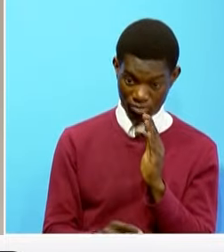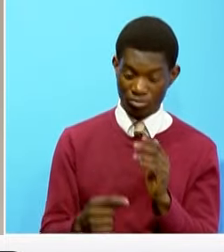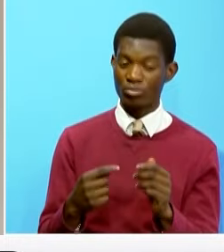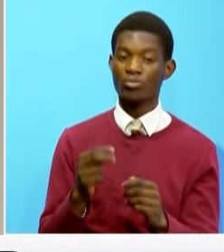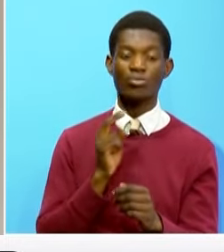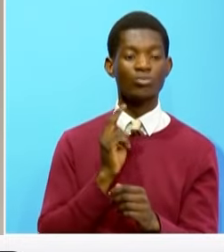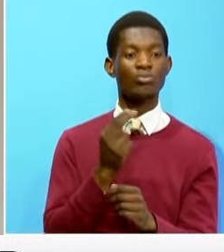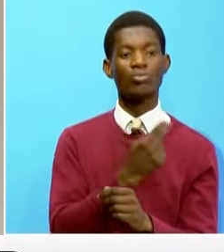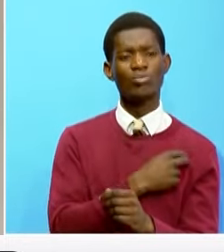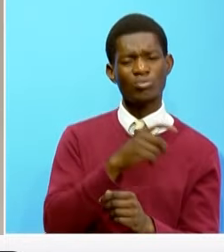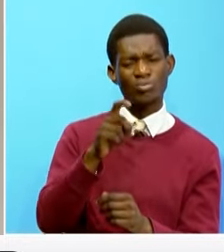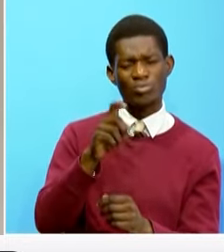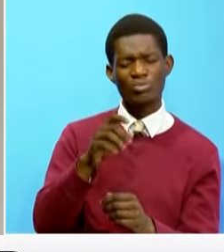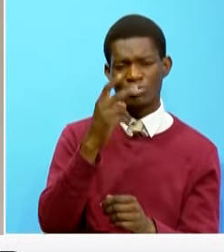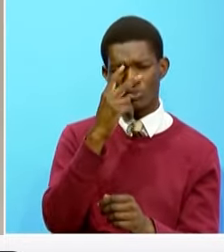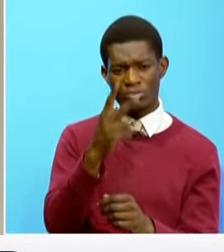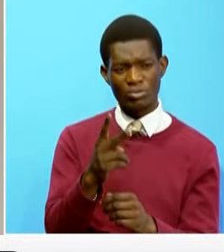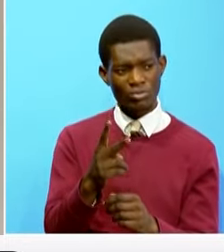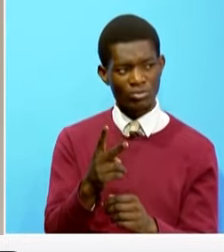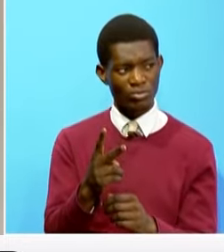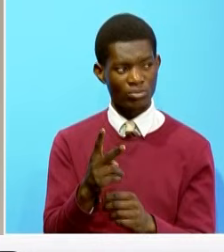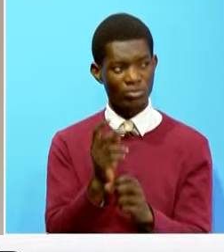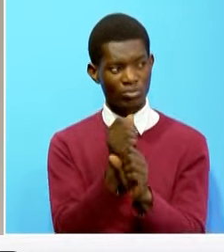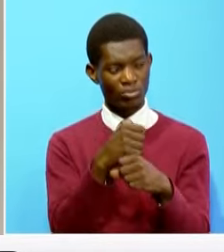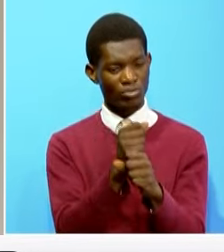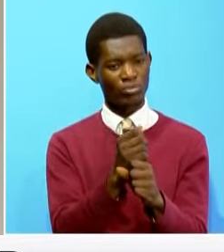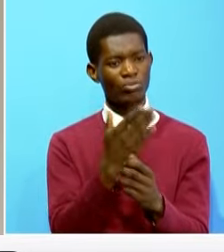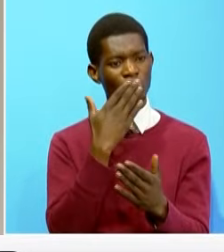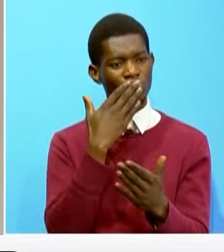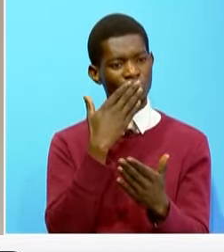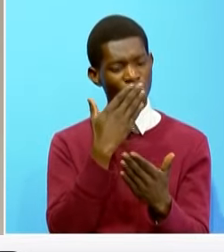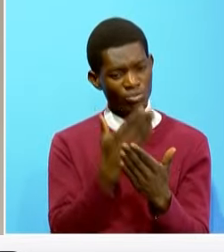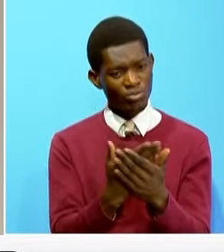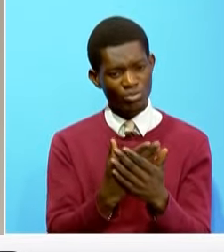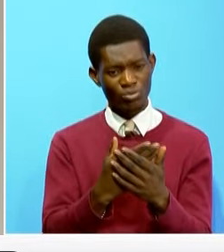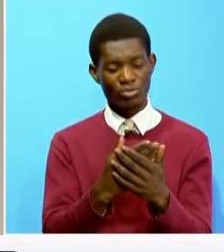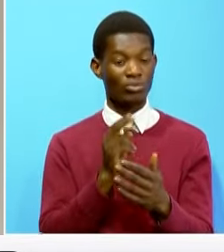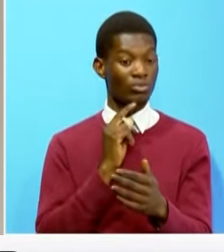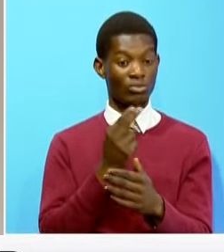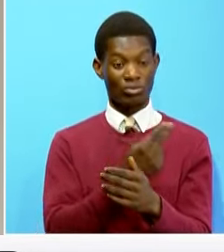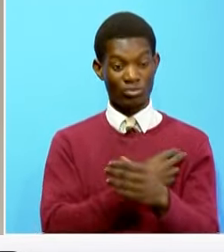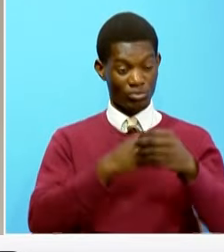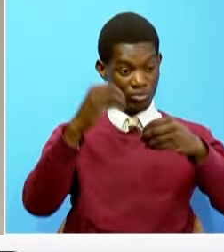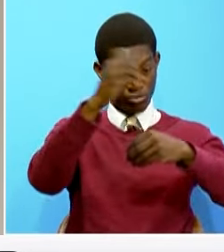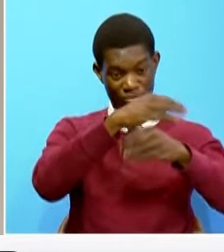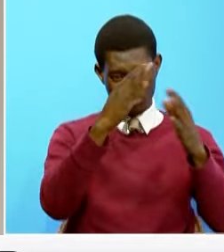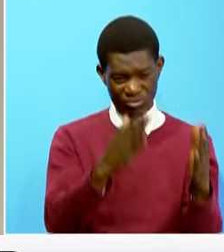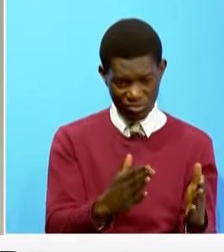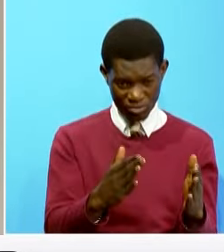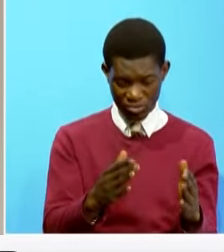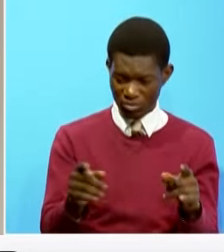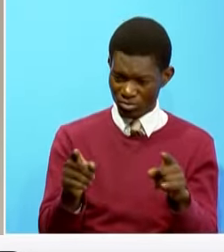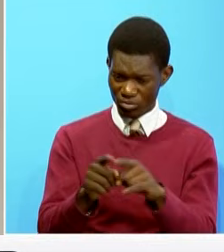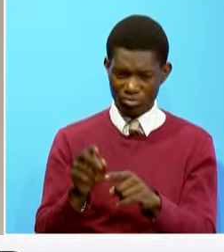we need to see how we can make or create a good relationship with our investors, and a